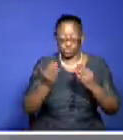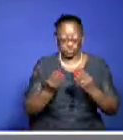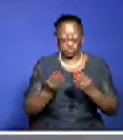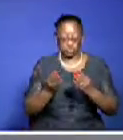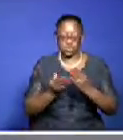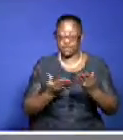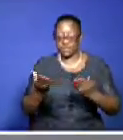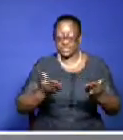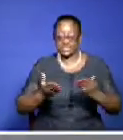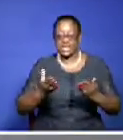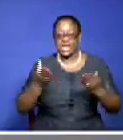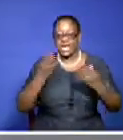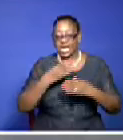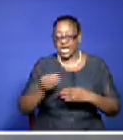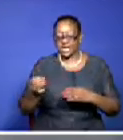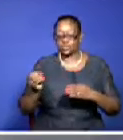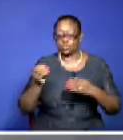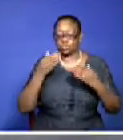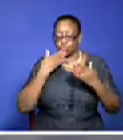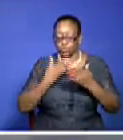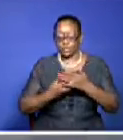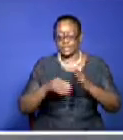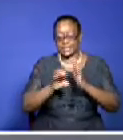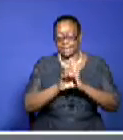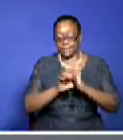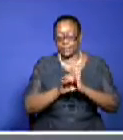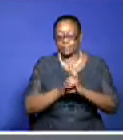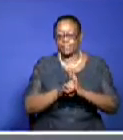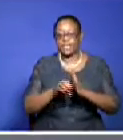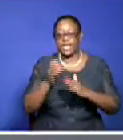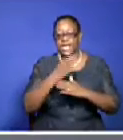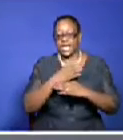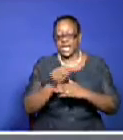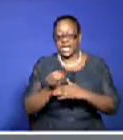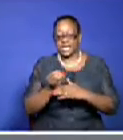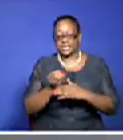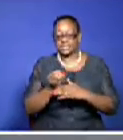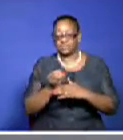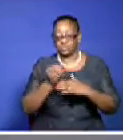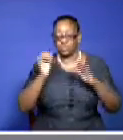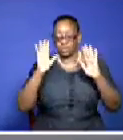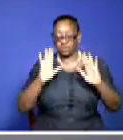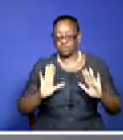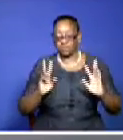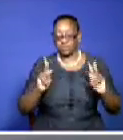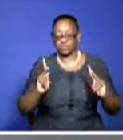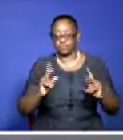Meritorious Awards and received the Queen's Police Medal in 2008.